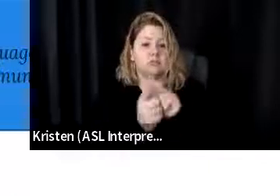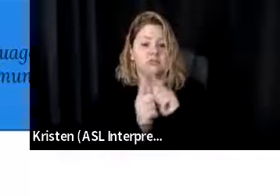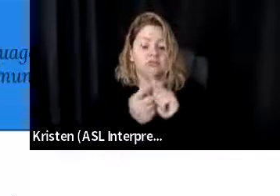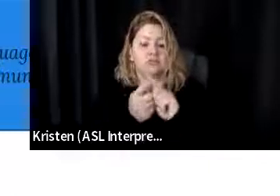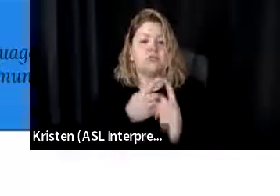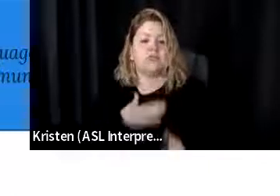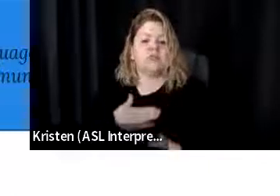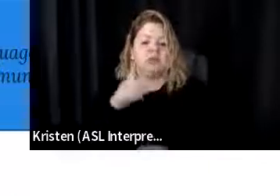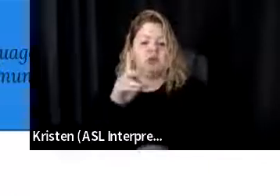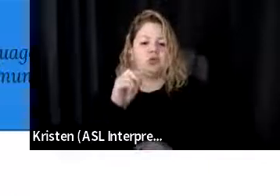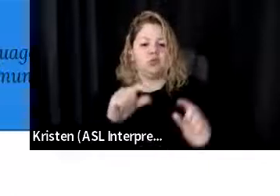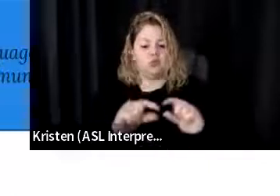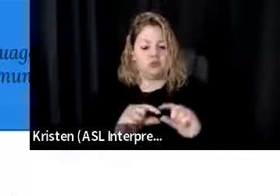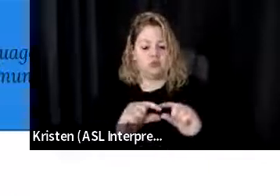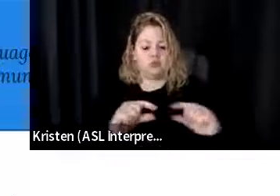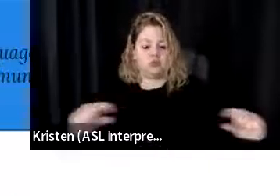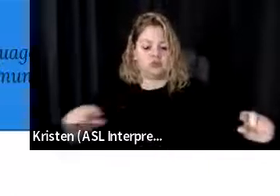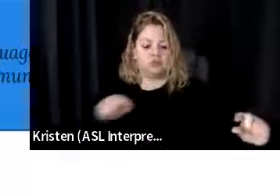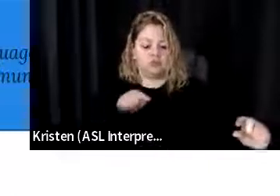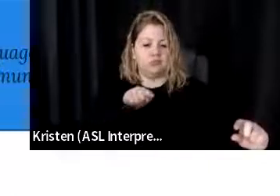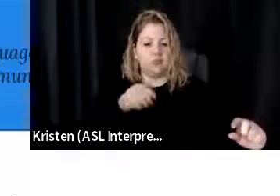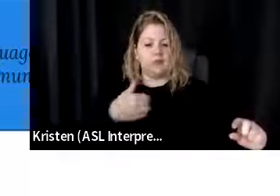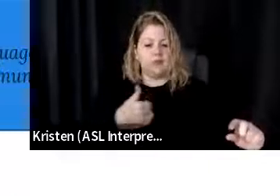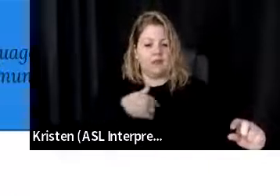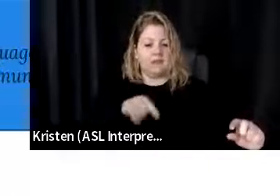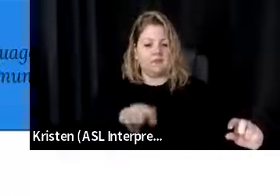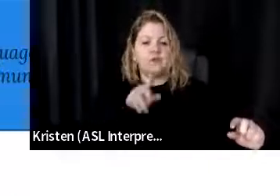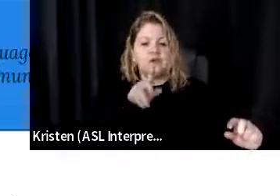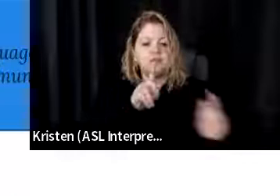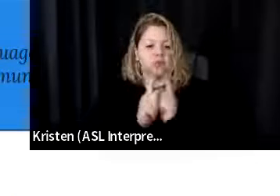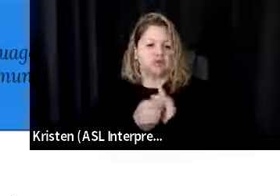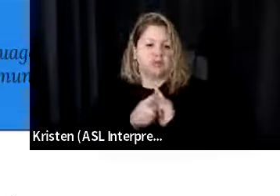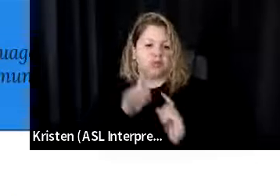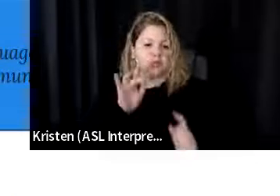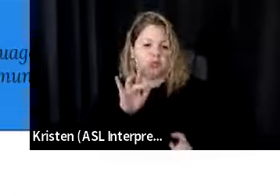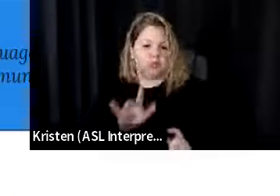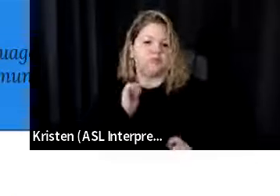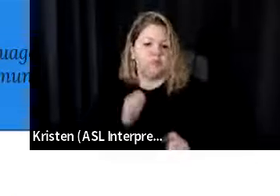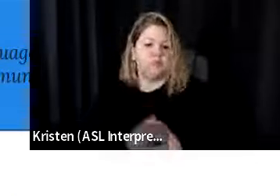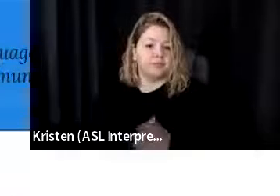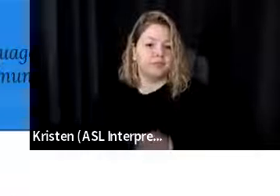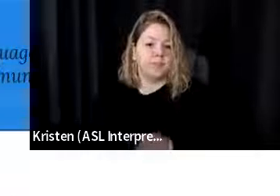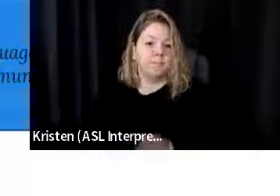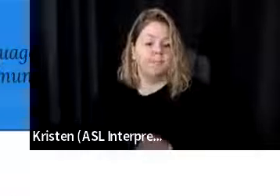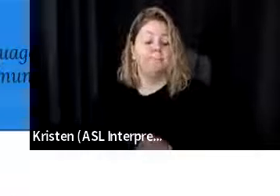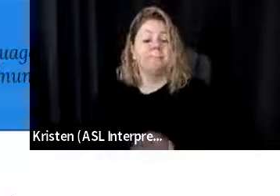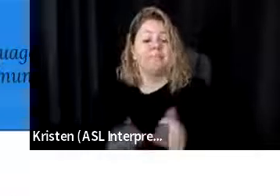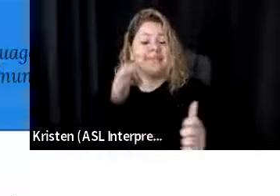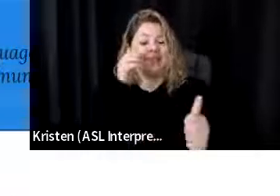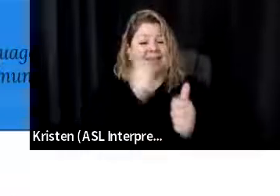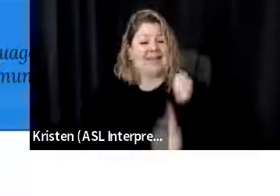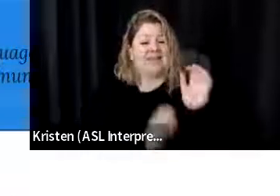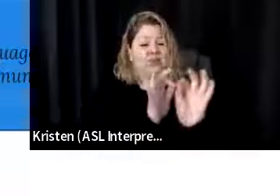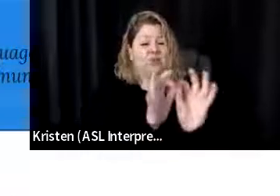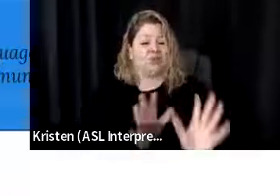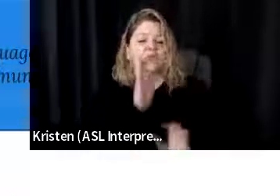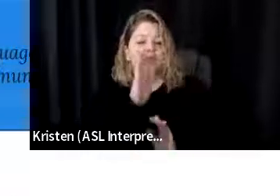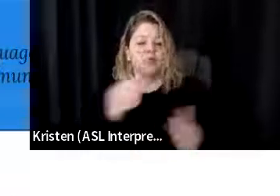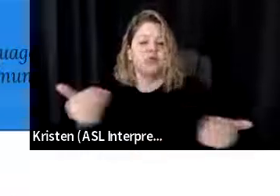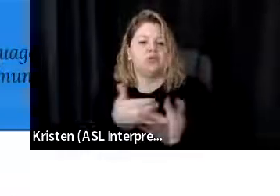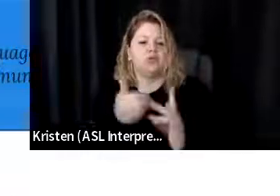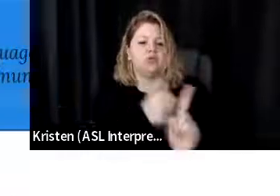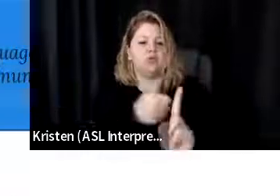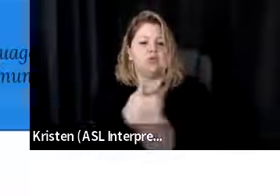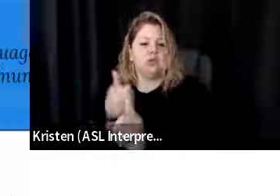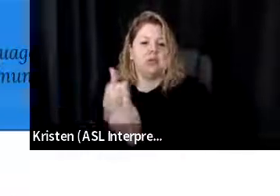channel that you need. I'll ask each of the language interpretation teams to introduce themselves and explain how to